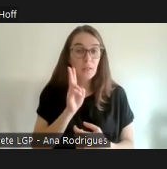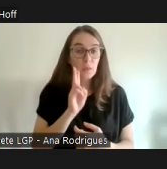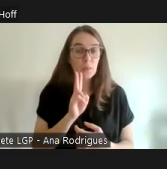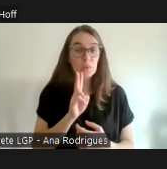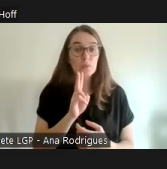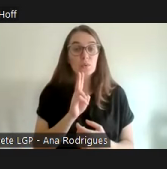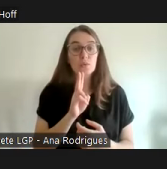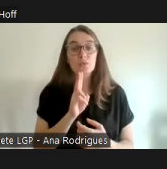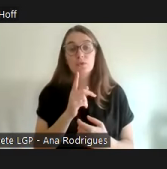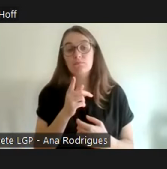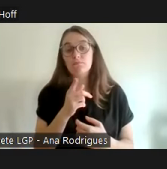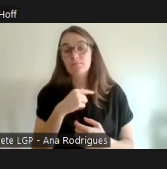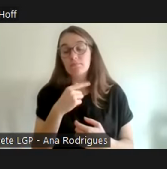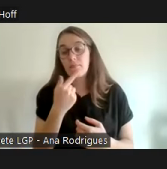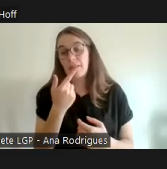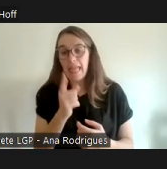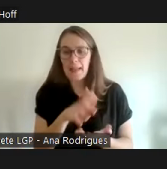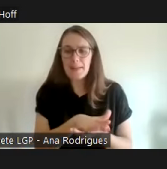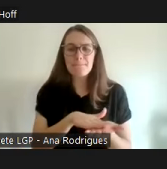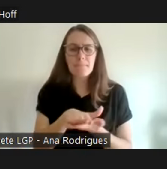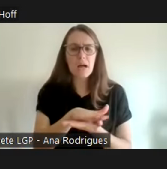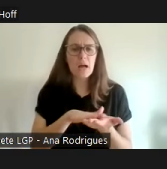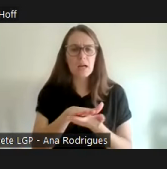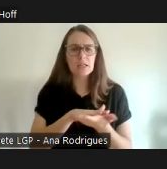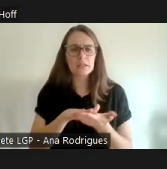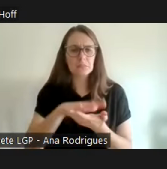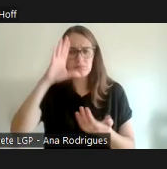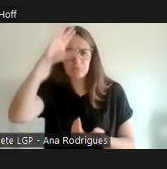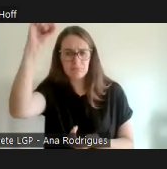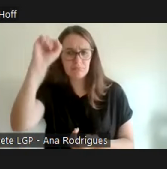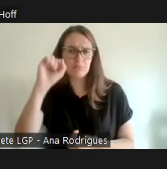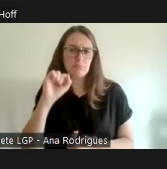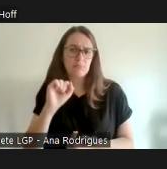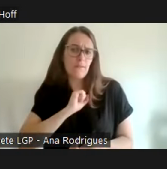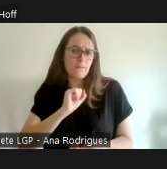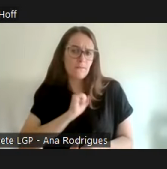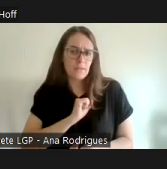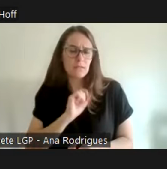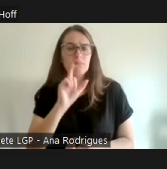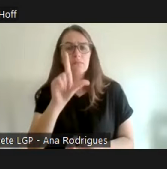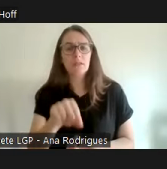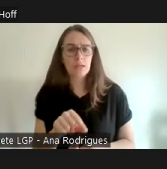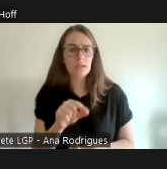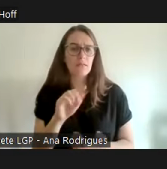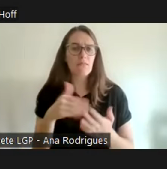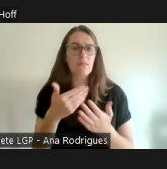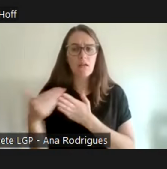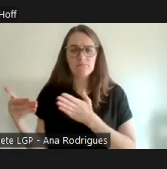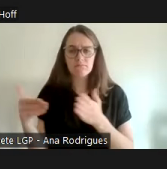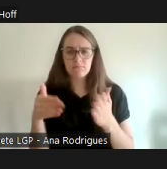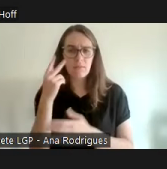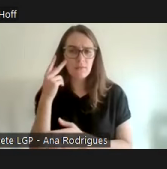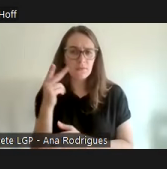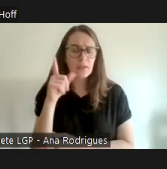kind of set the base for our government and for generally our whole way